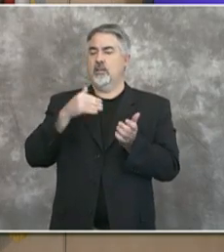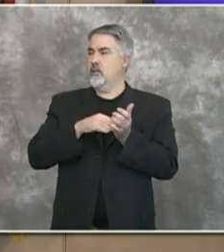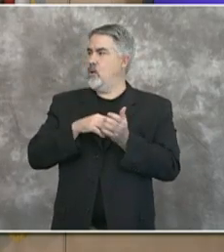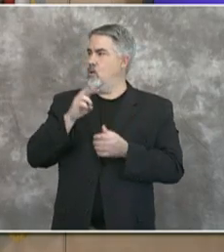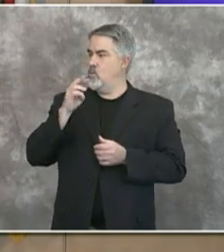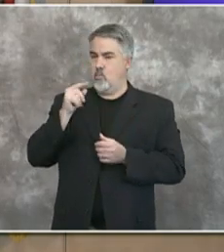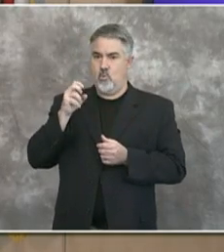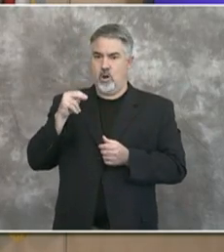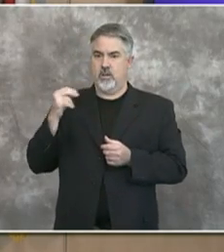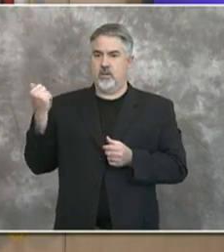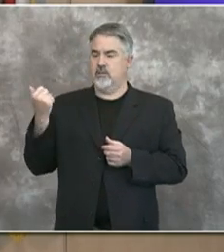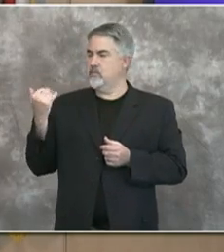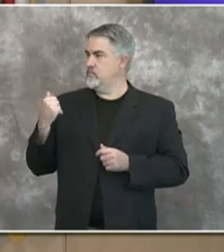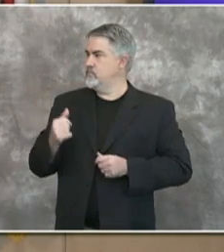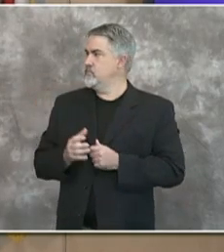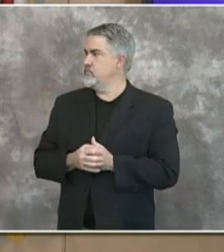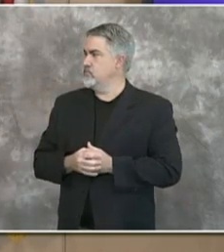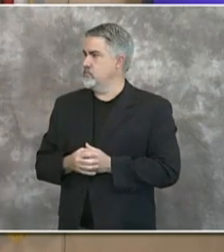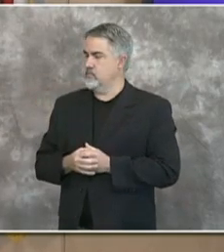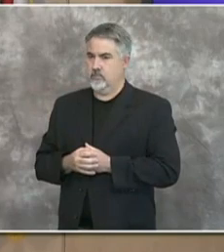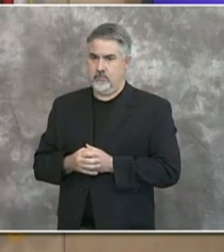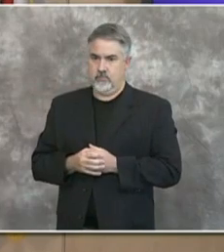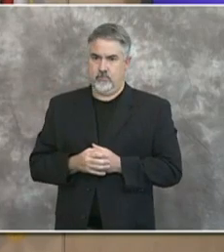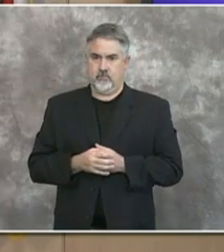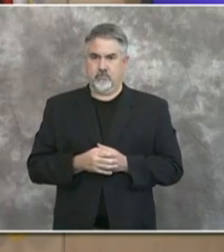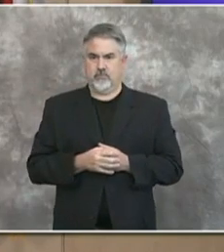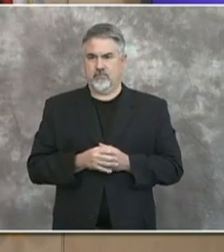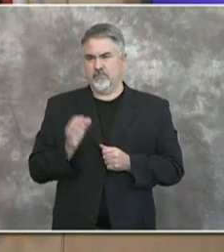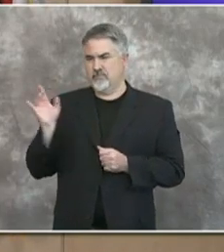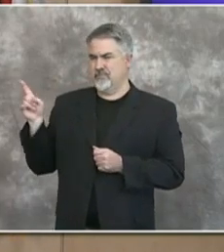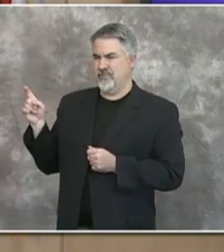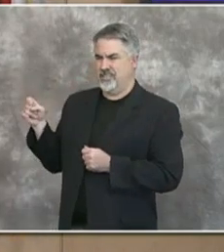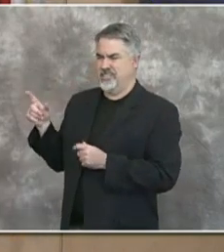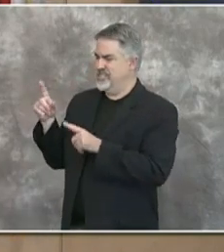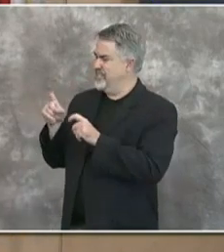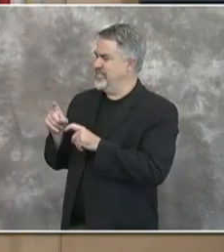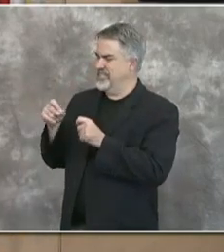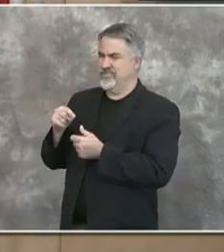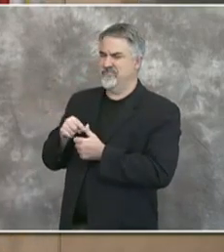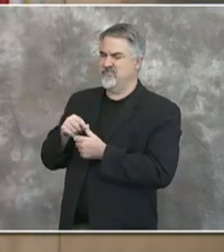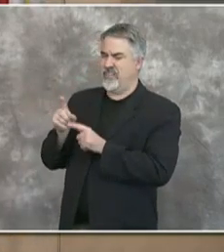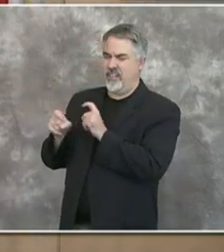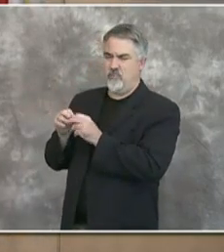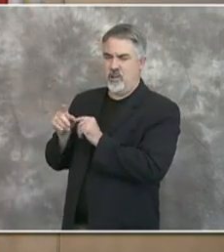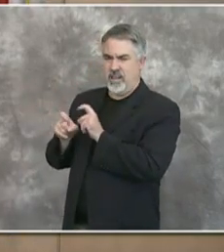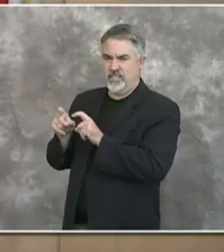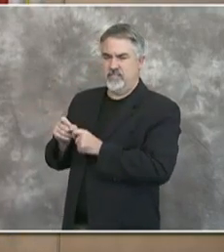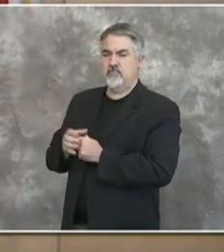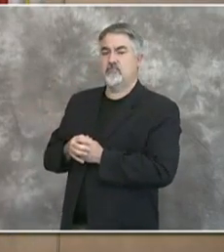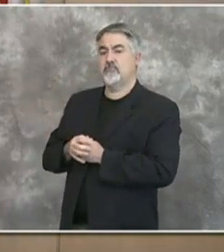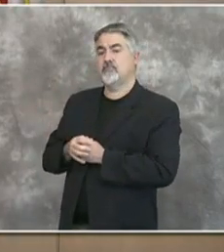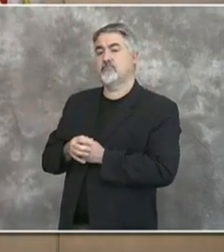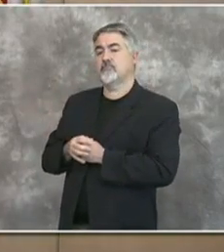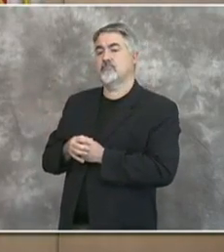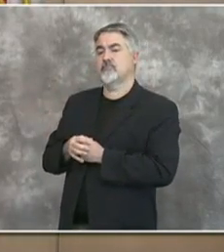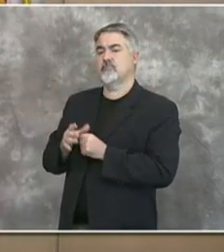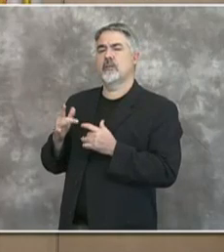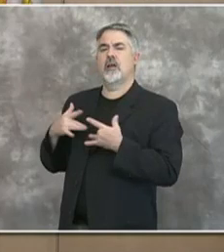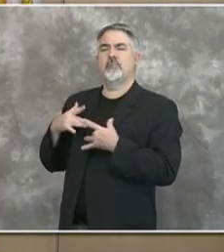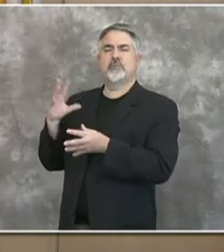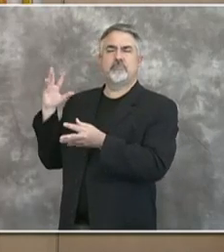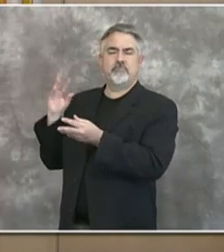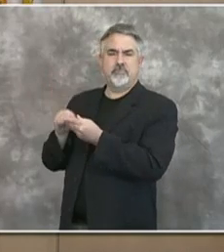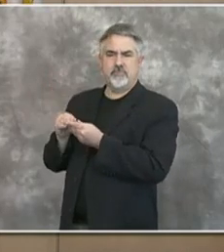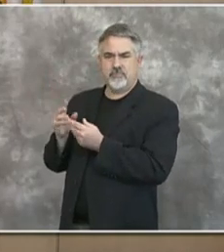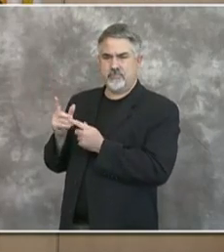question. Yes, we're picking up some more questions on testing, a little bit of clarity. Can you provide an update on the latest numbers for